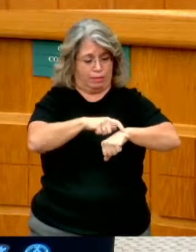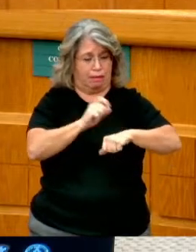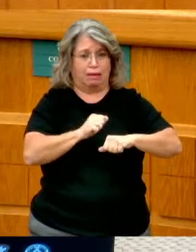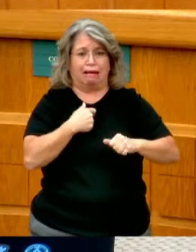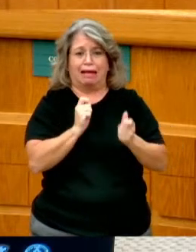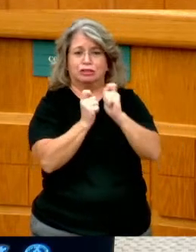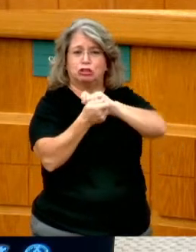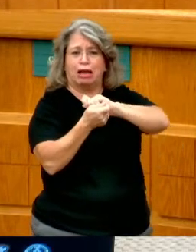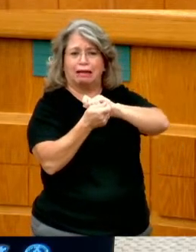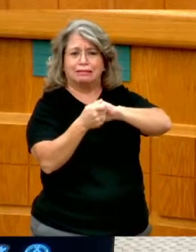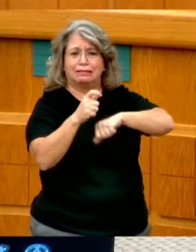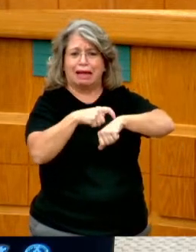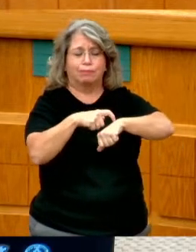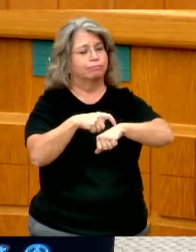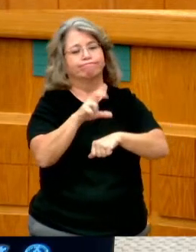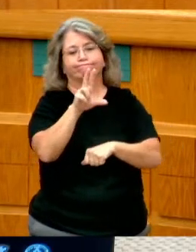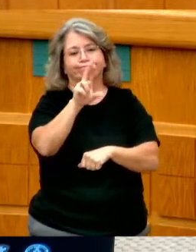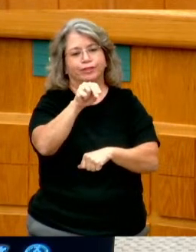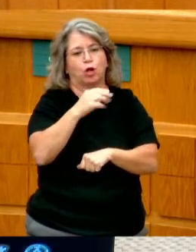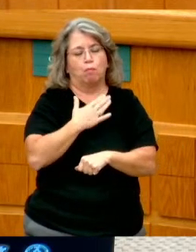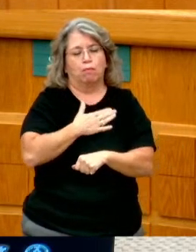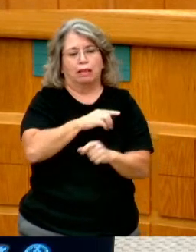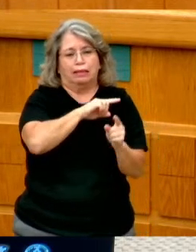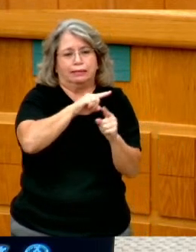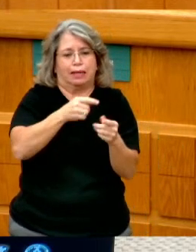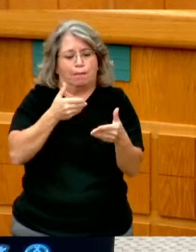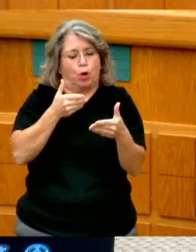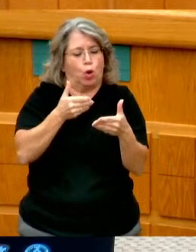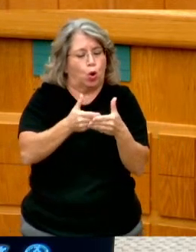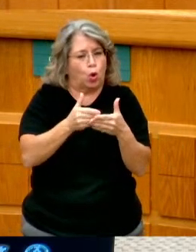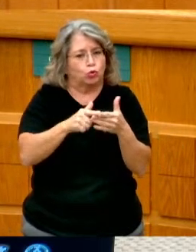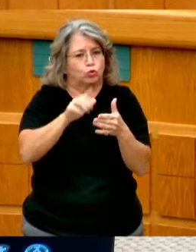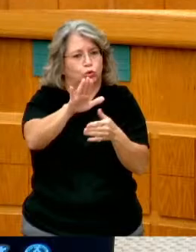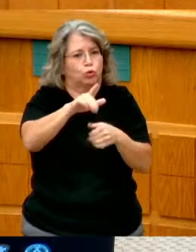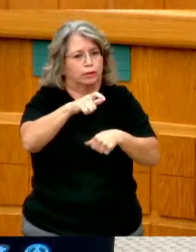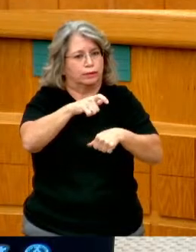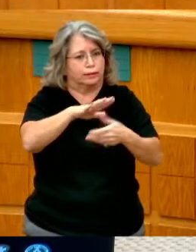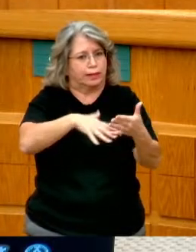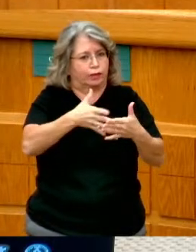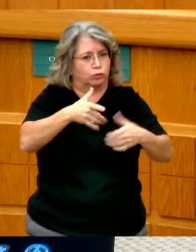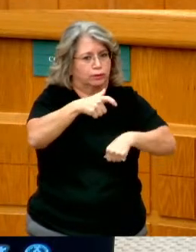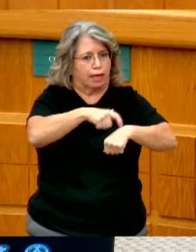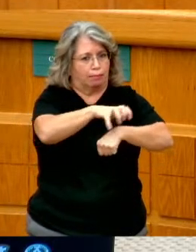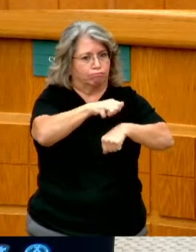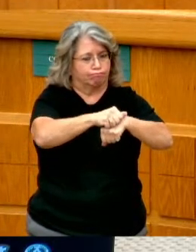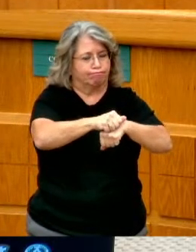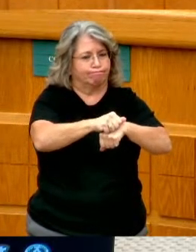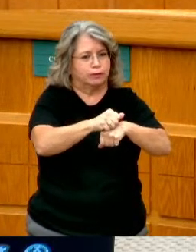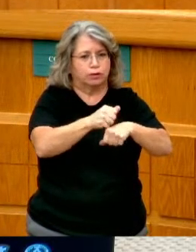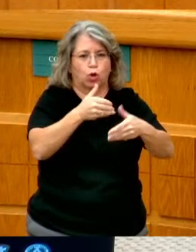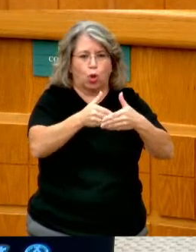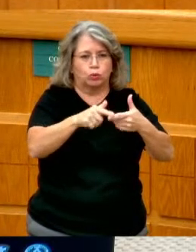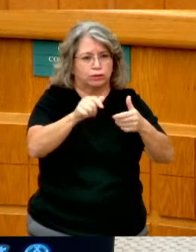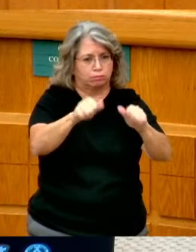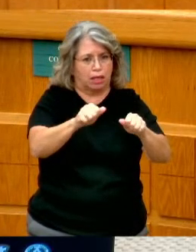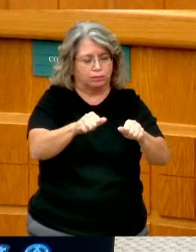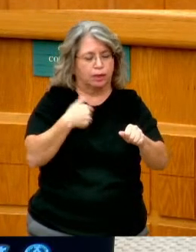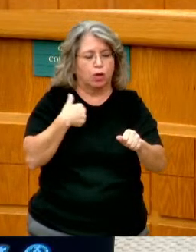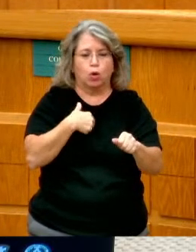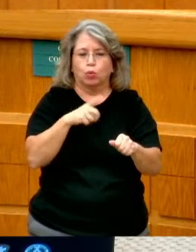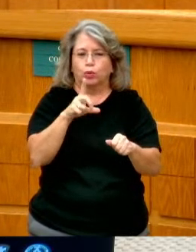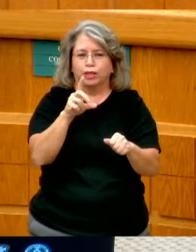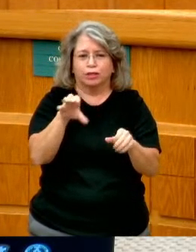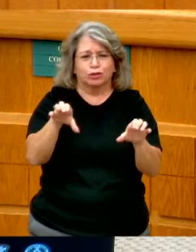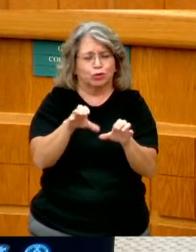no. Please come as close to your appointment time as possible. We are doing everything possible to get these